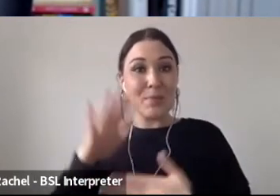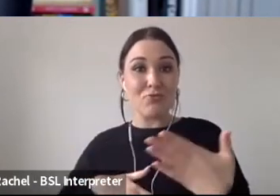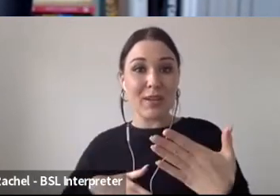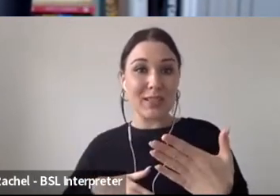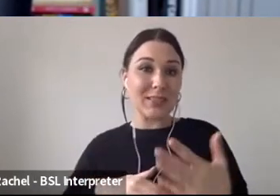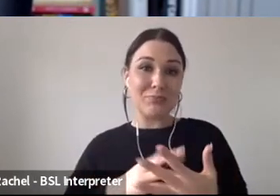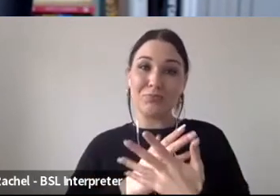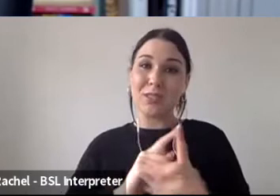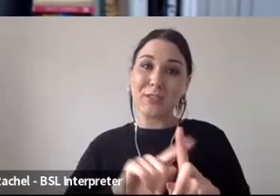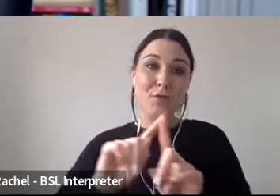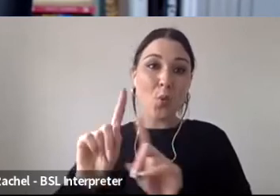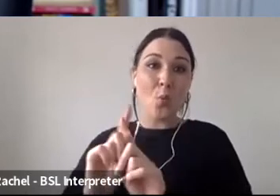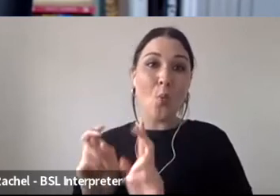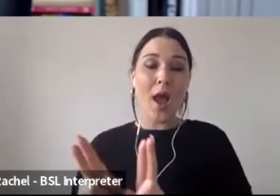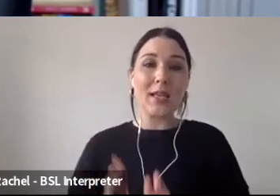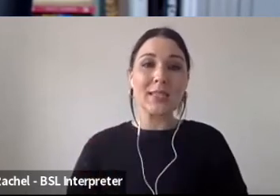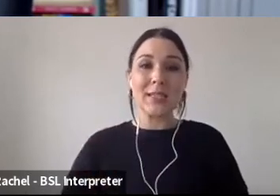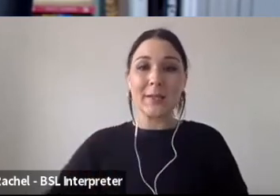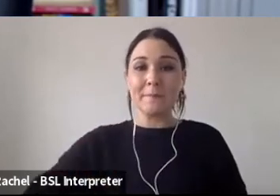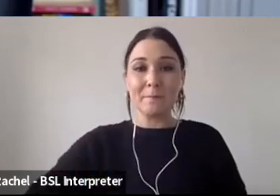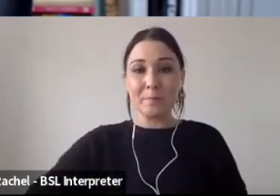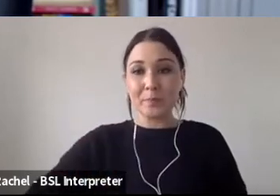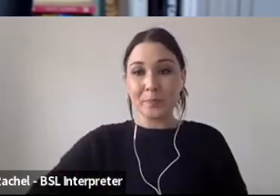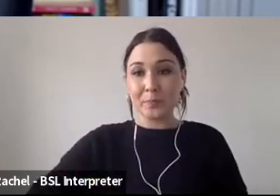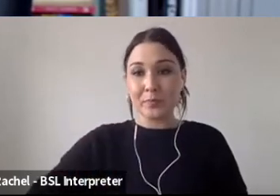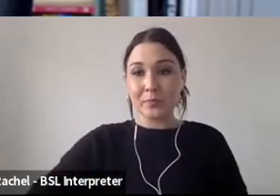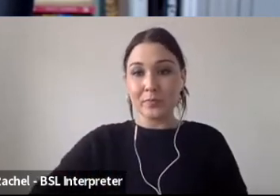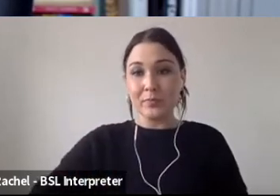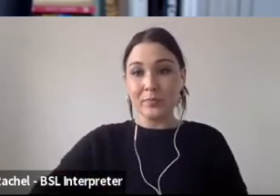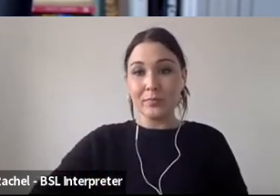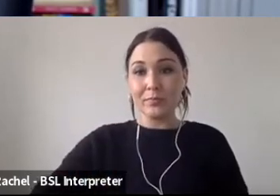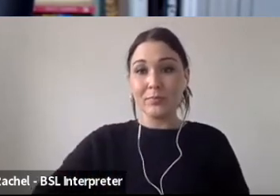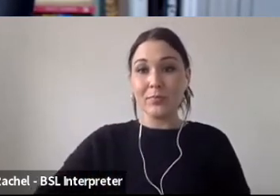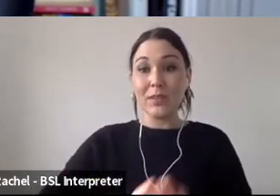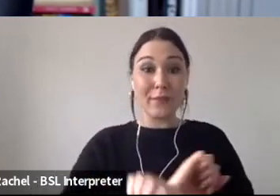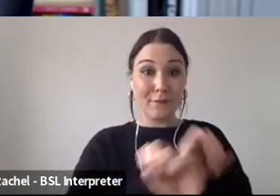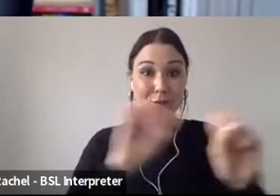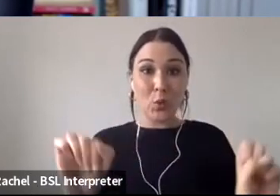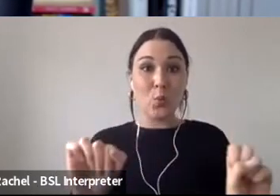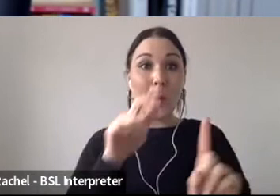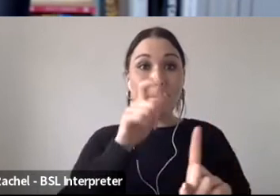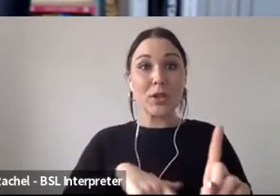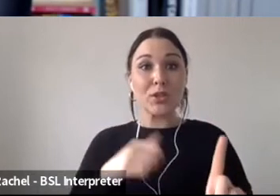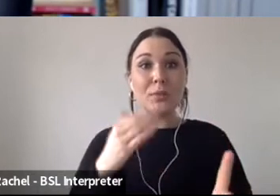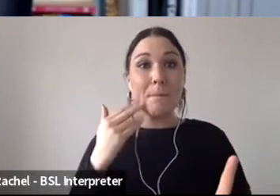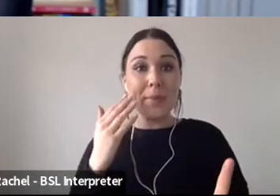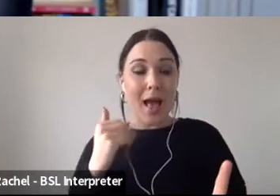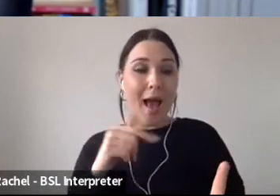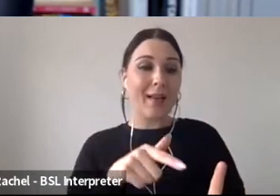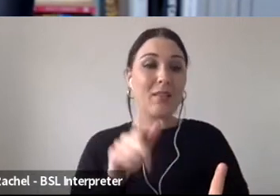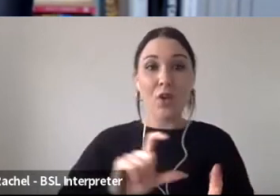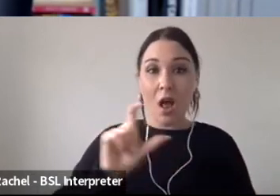So if you are a Black person, a person of colour, if you are a trans